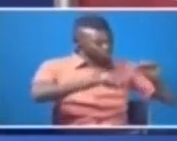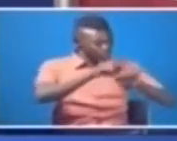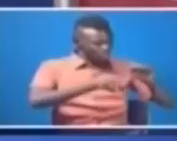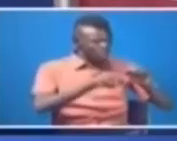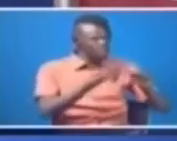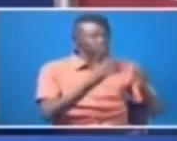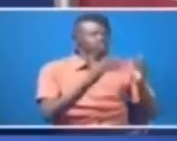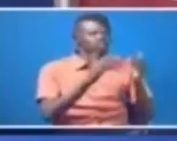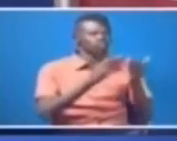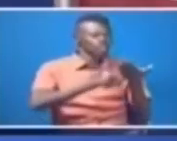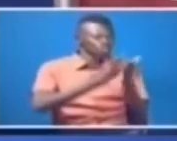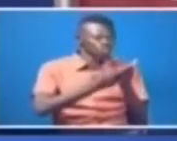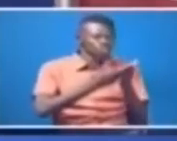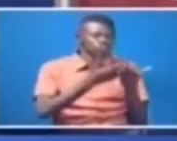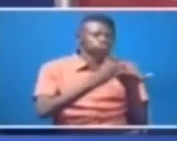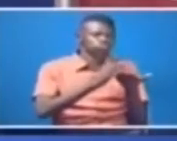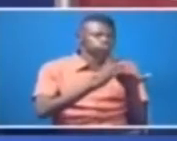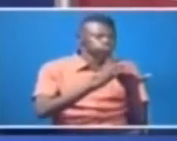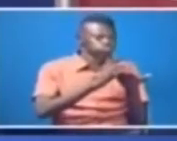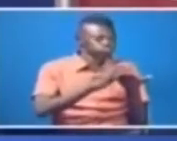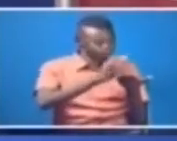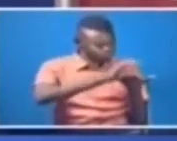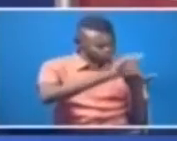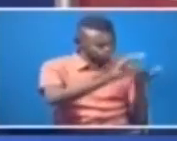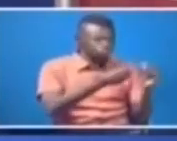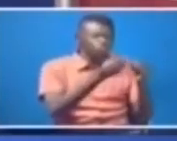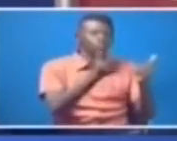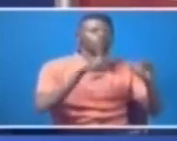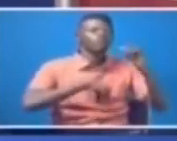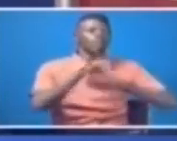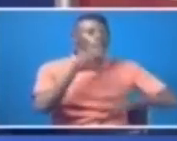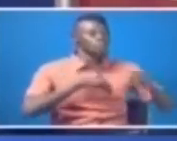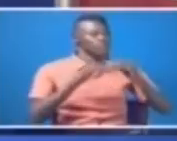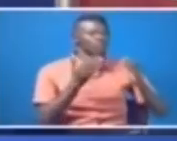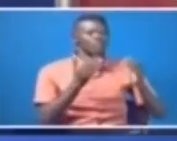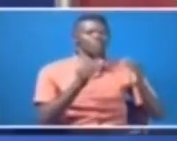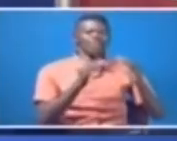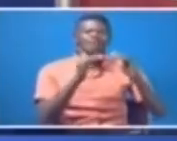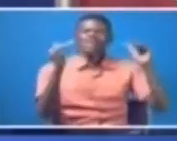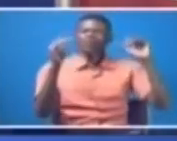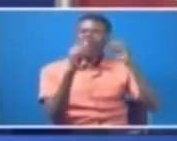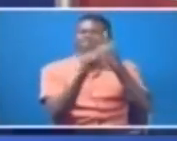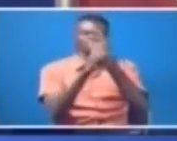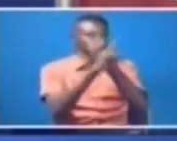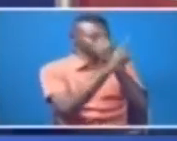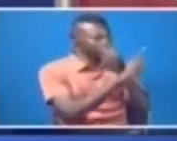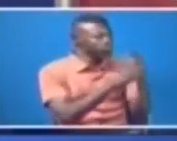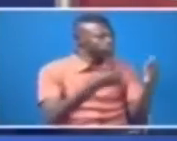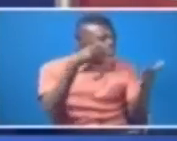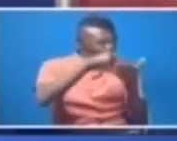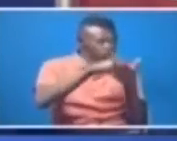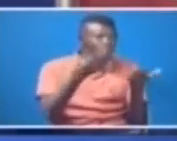of resources that have been afforded to tackle corruption and to deal with it at every level, including